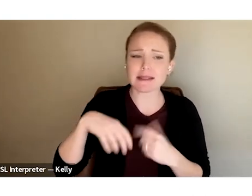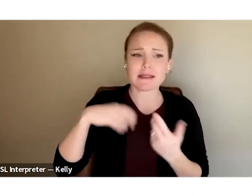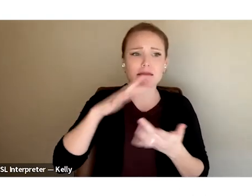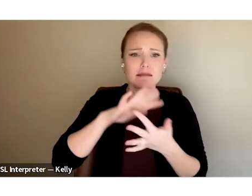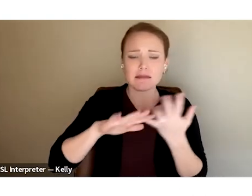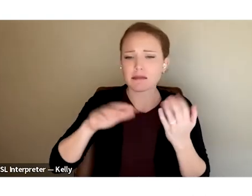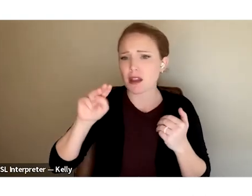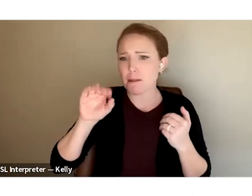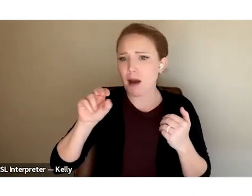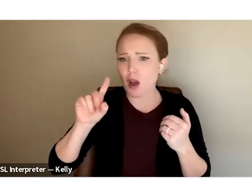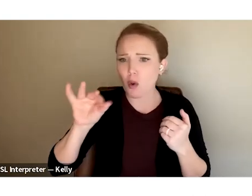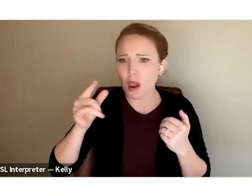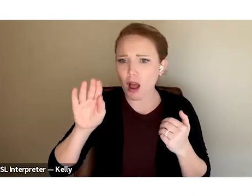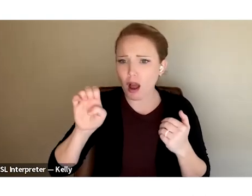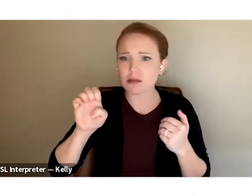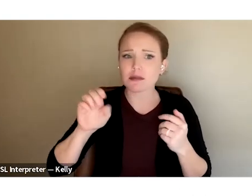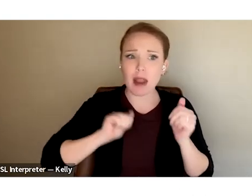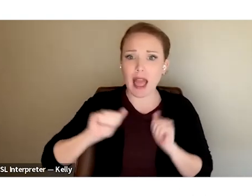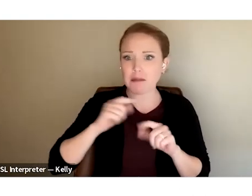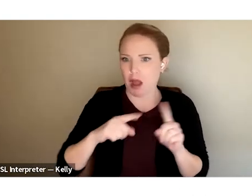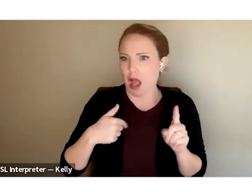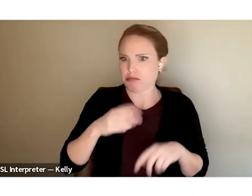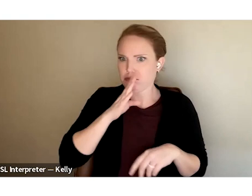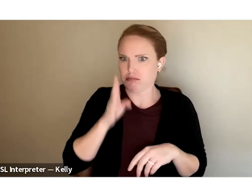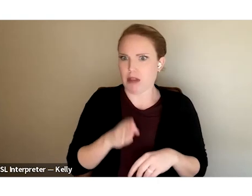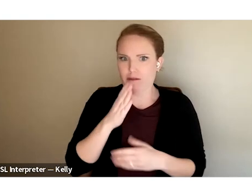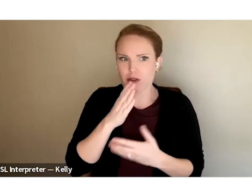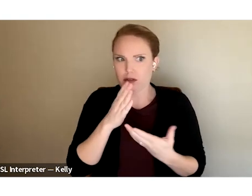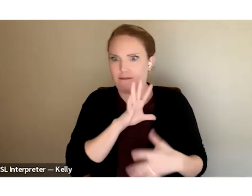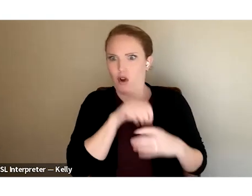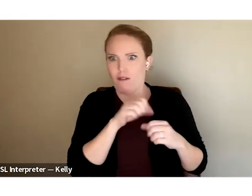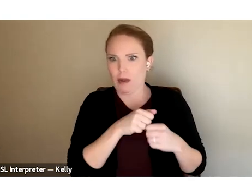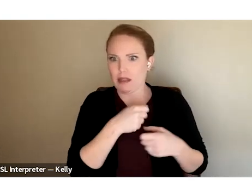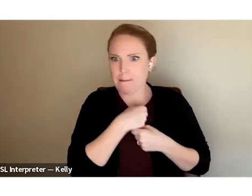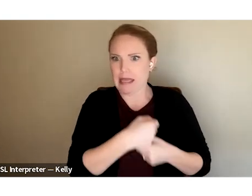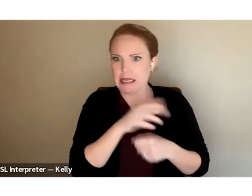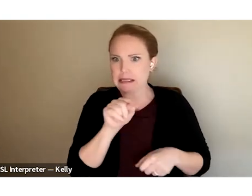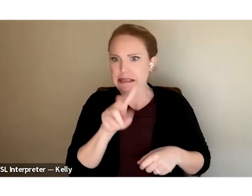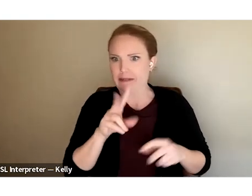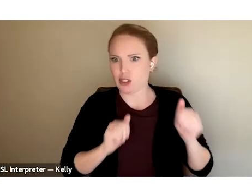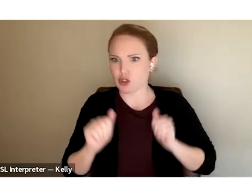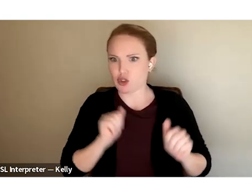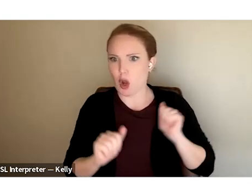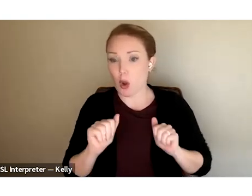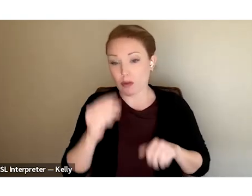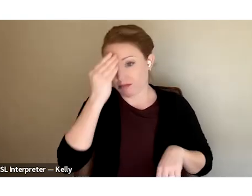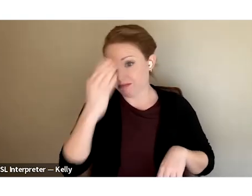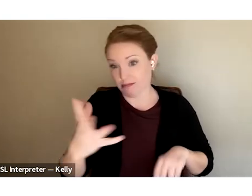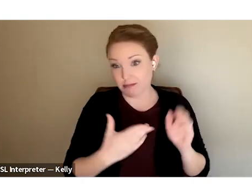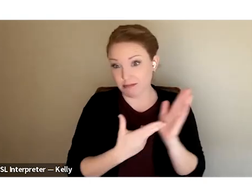but I never was part of producing a TV show. And I'm going to tell